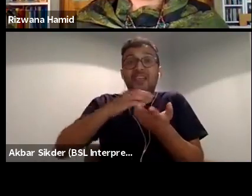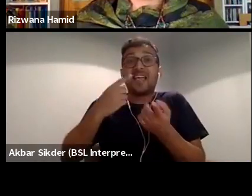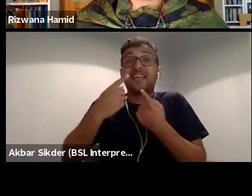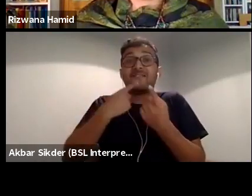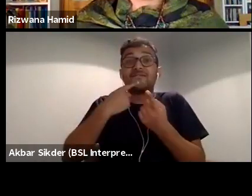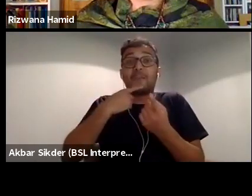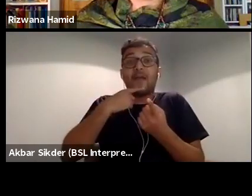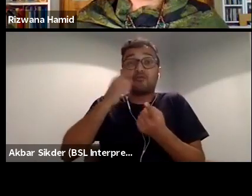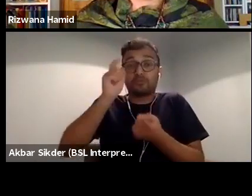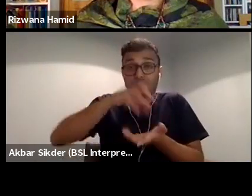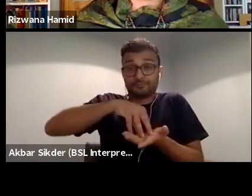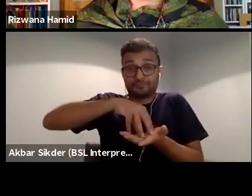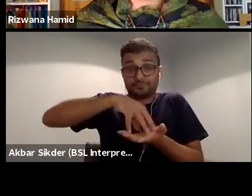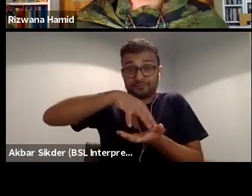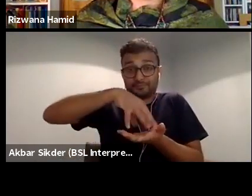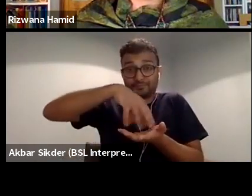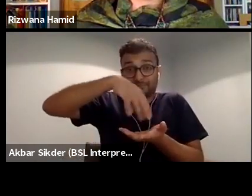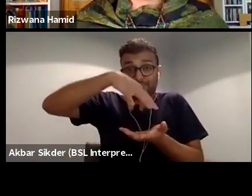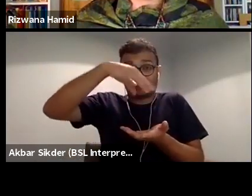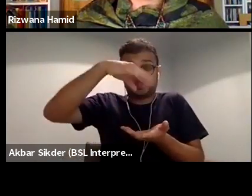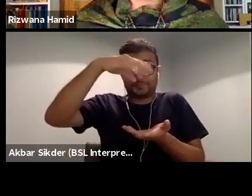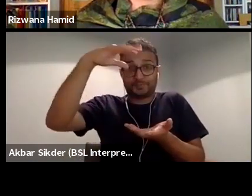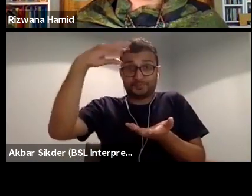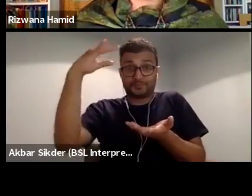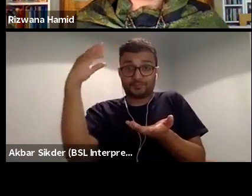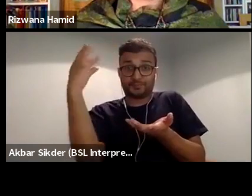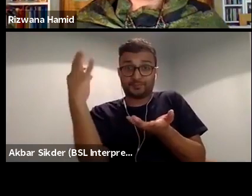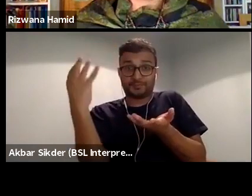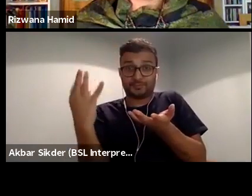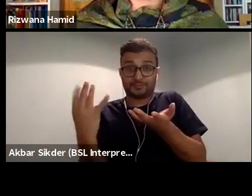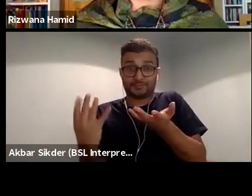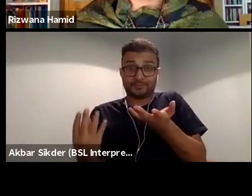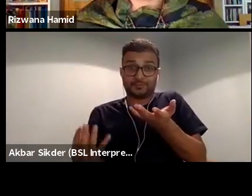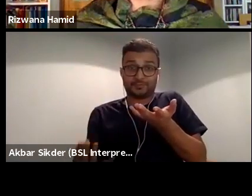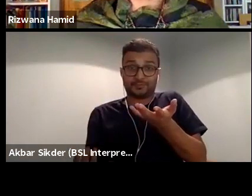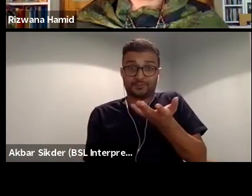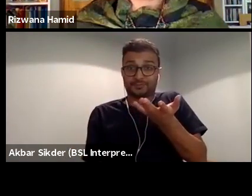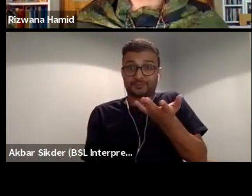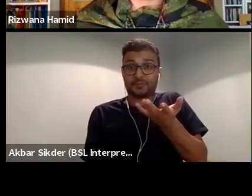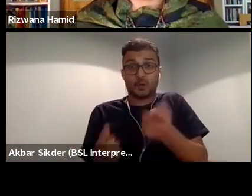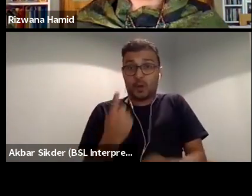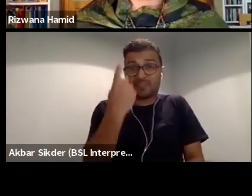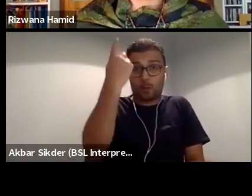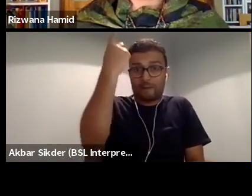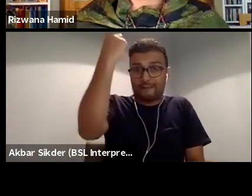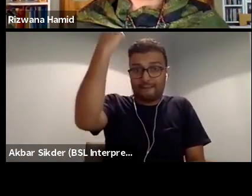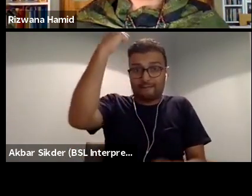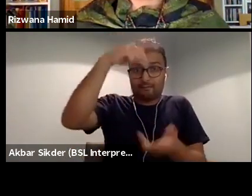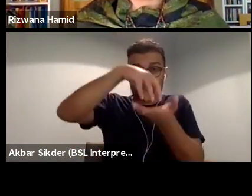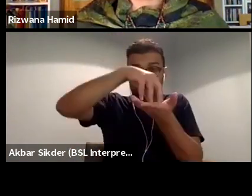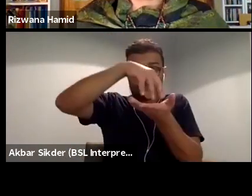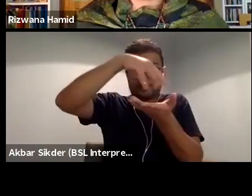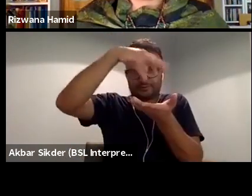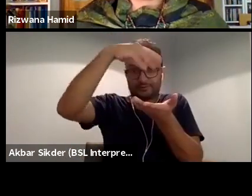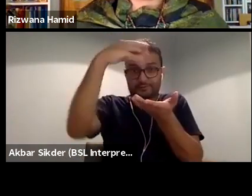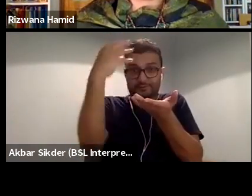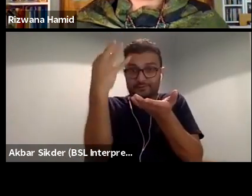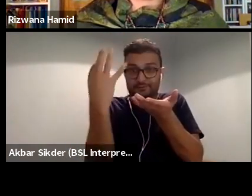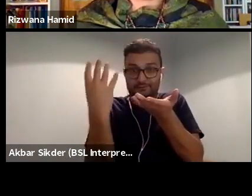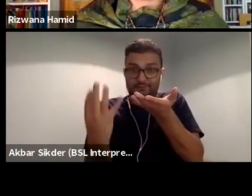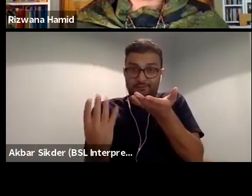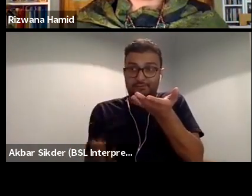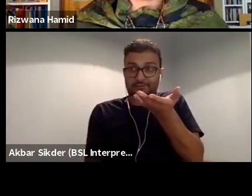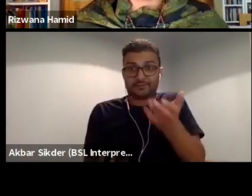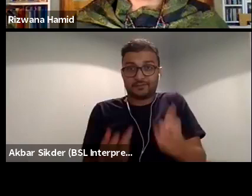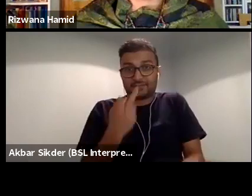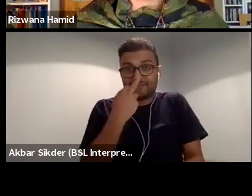which is spread deliberately by, goes full circle. It begins with people on the extreme